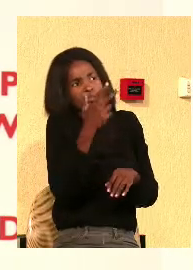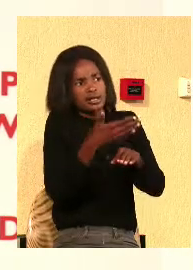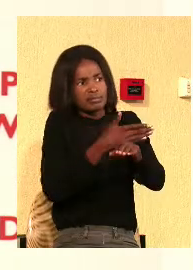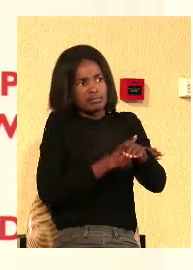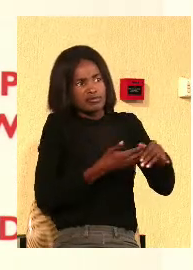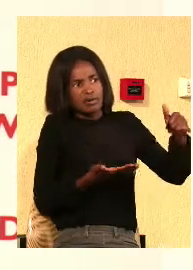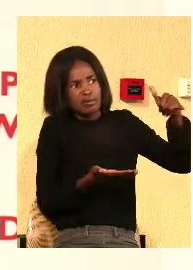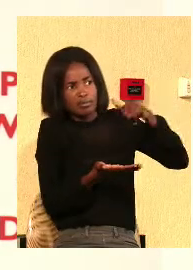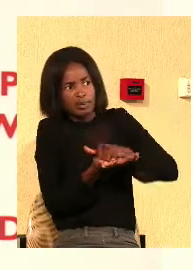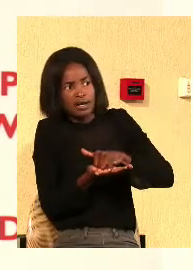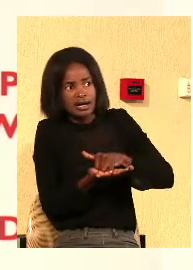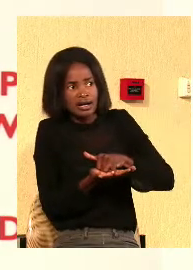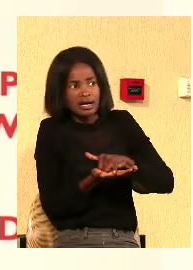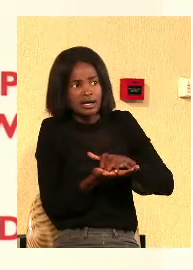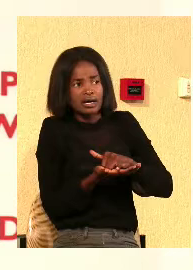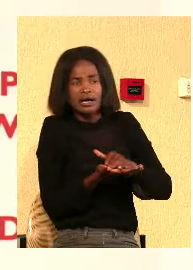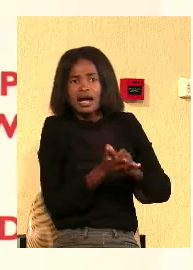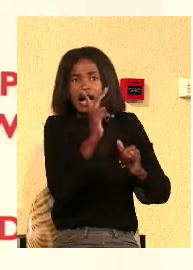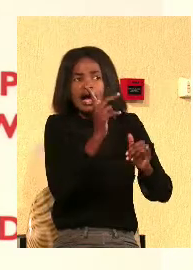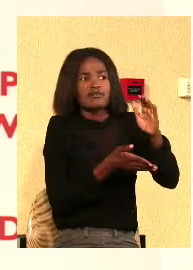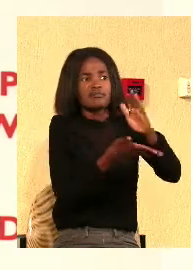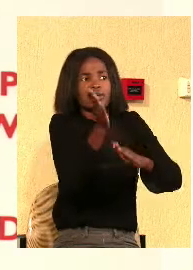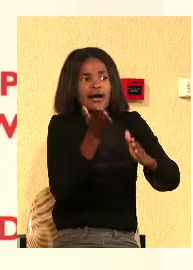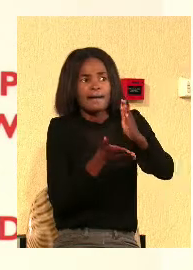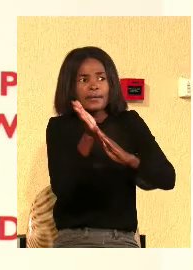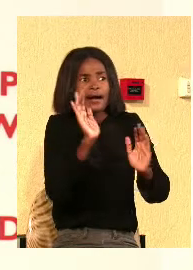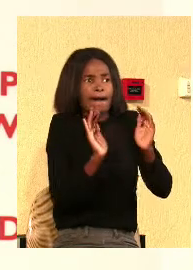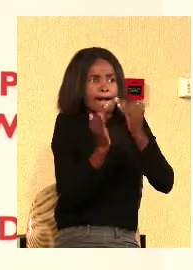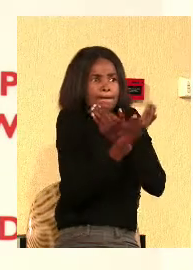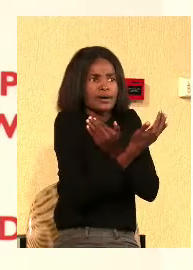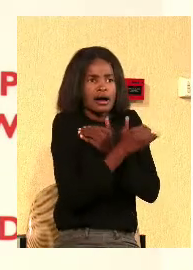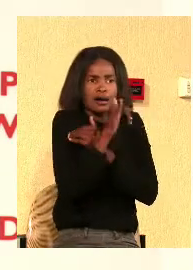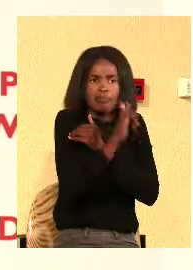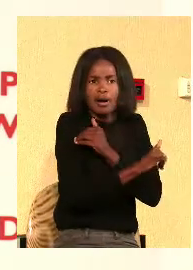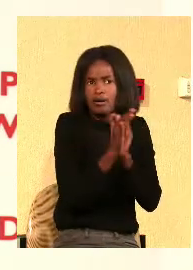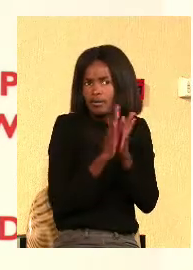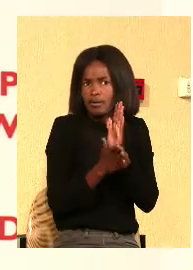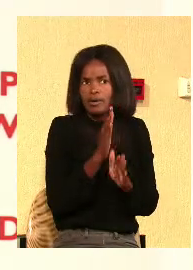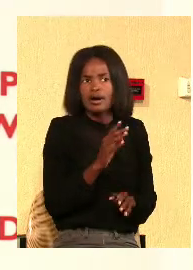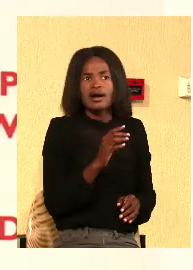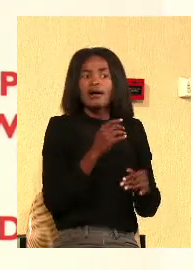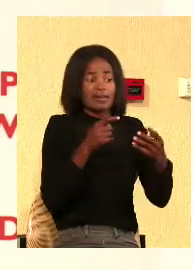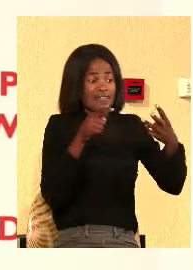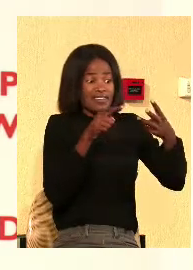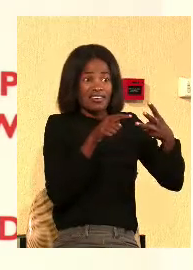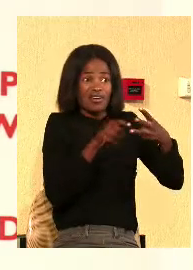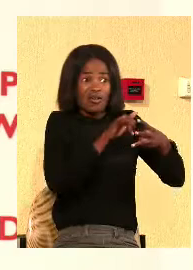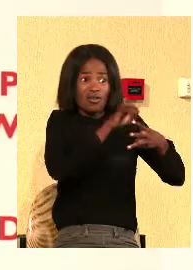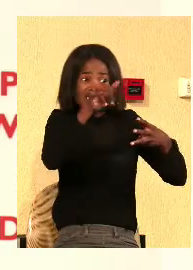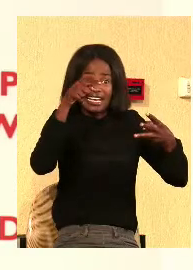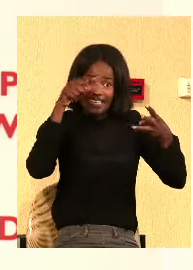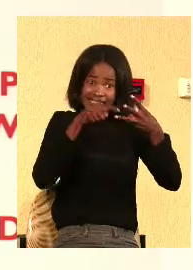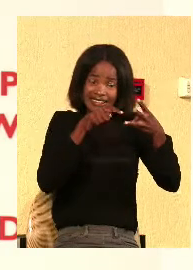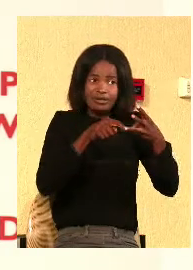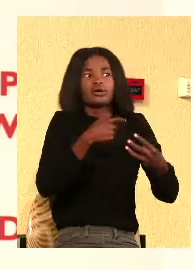plane. We didn't quarantine them. We didn't ask anything. So they were asking, why us? Why do you want to